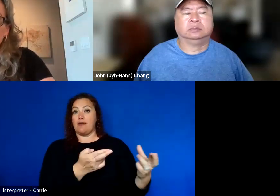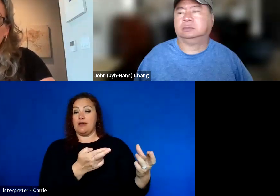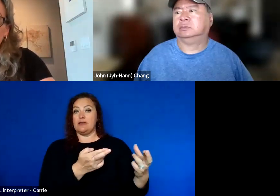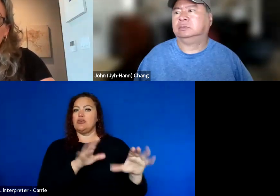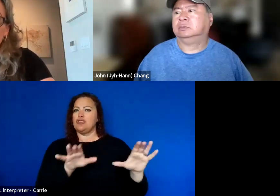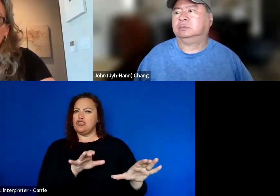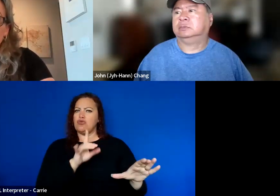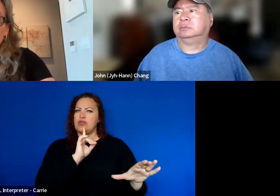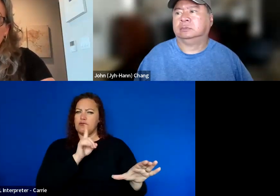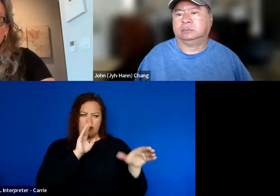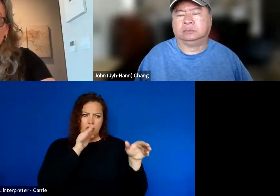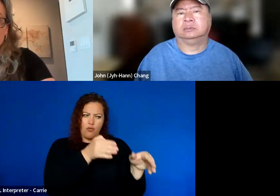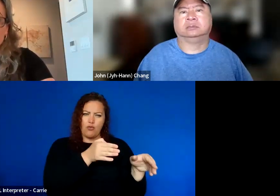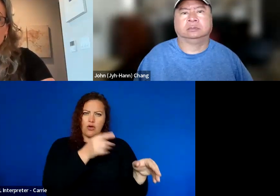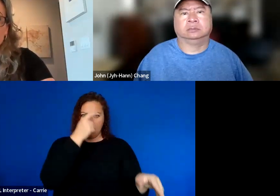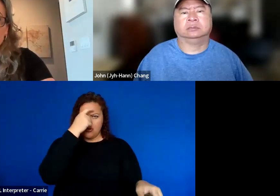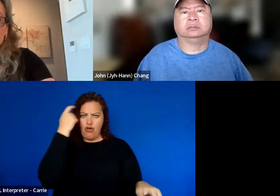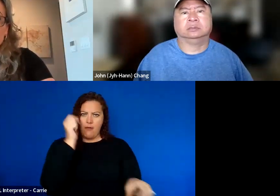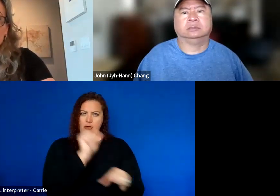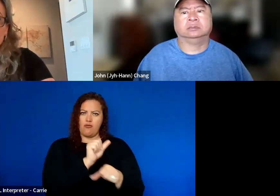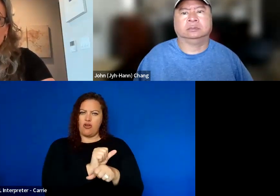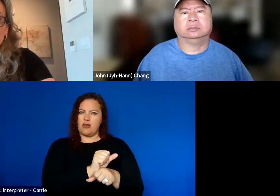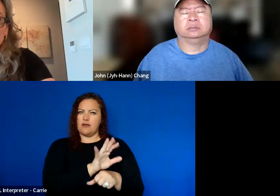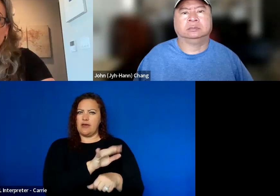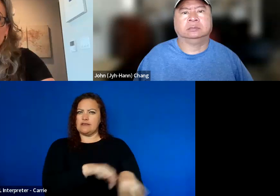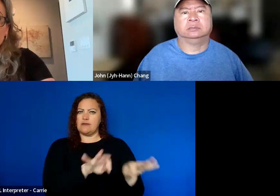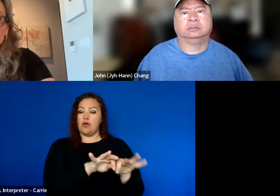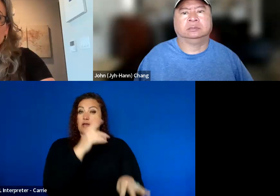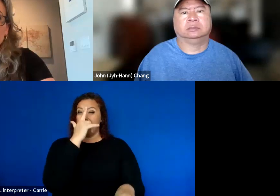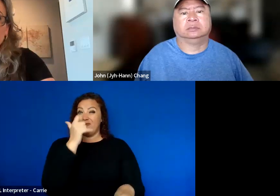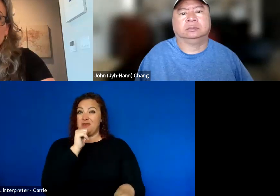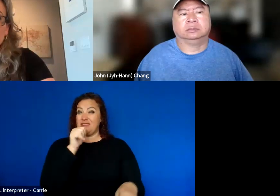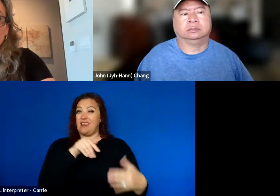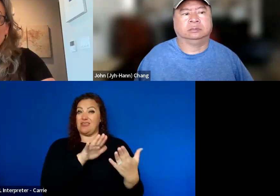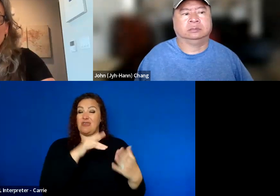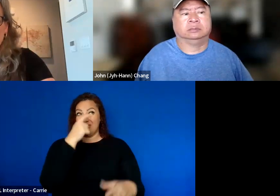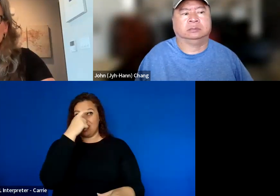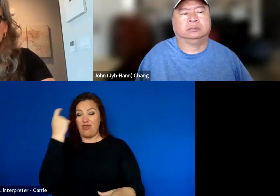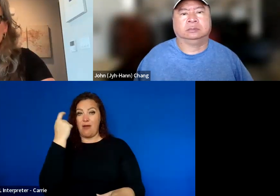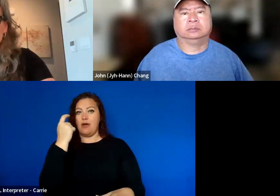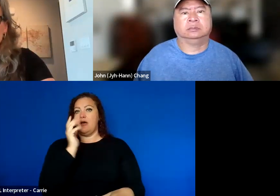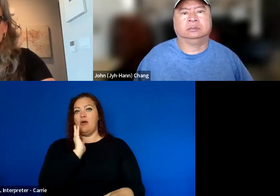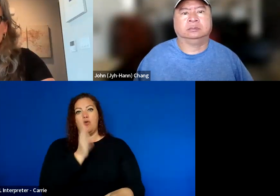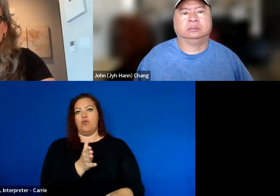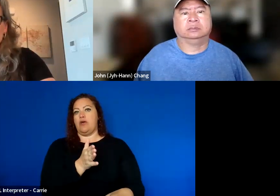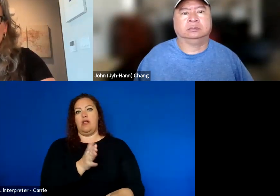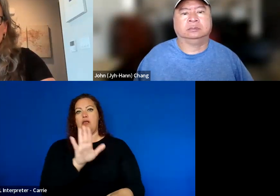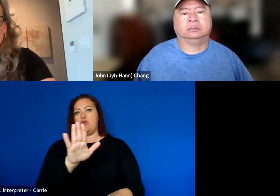devoted trauma work, I think is important because unaddressed trauma will tank happiness.